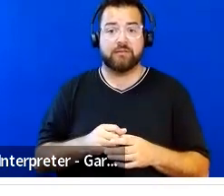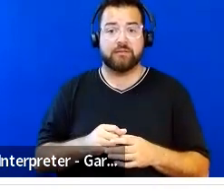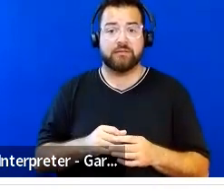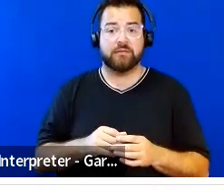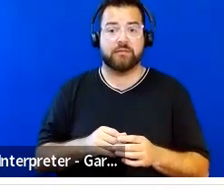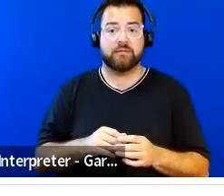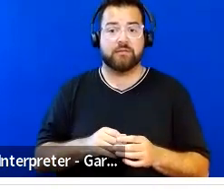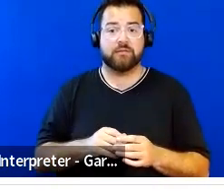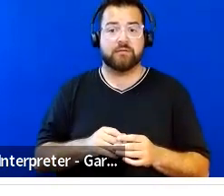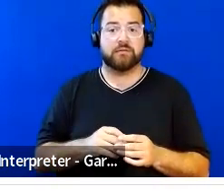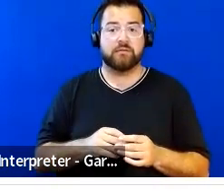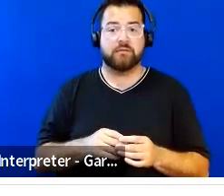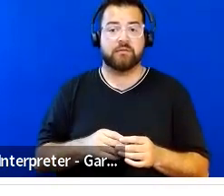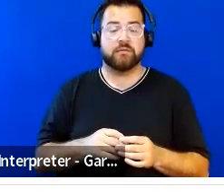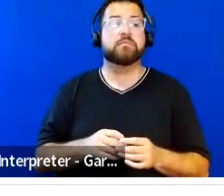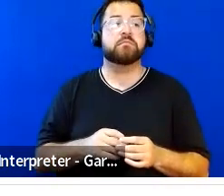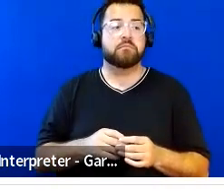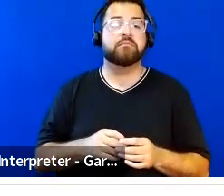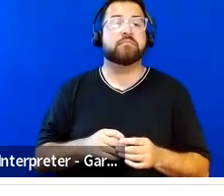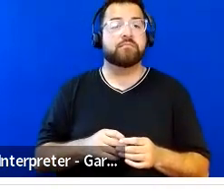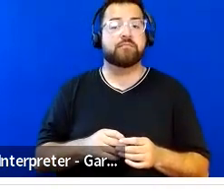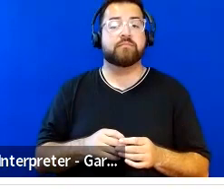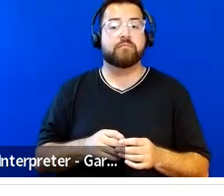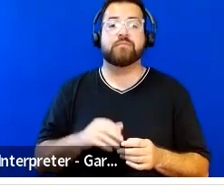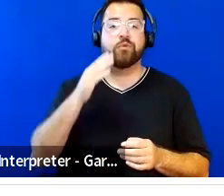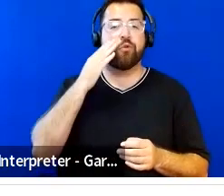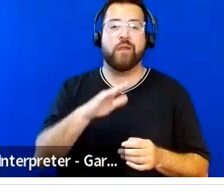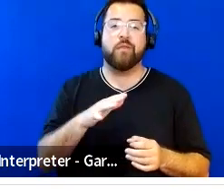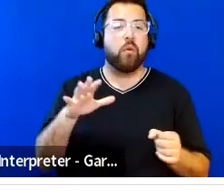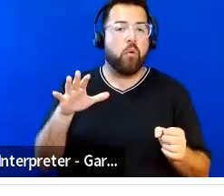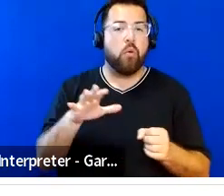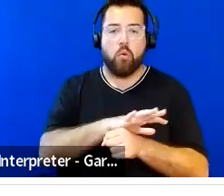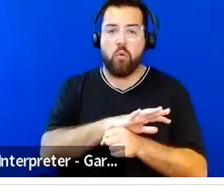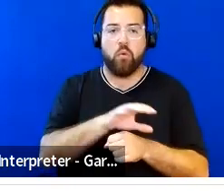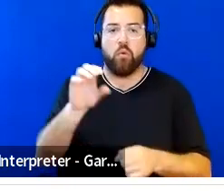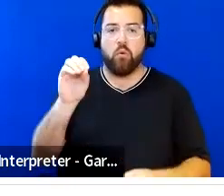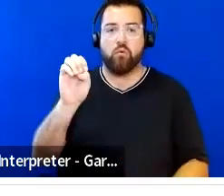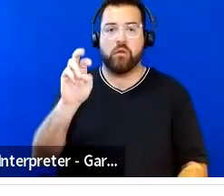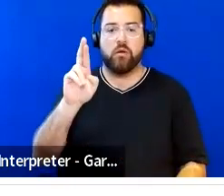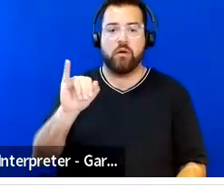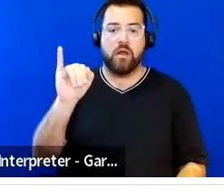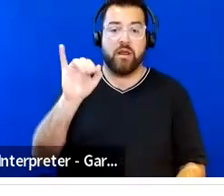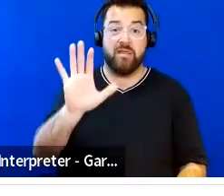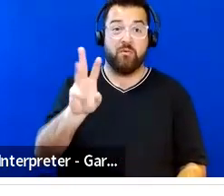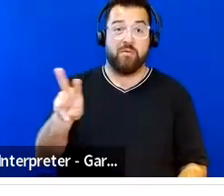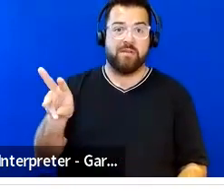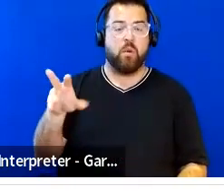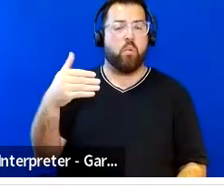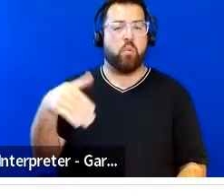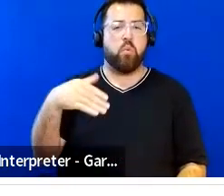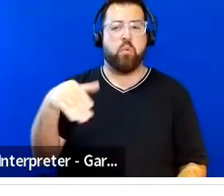Yeah, actually, the whole entire OERI website is pure gold. I